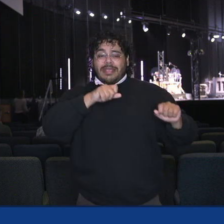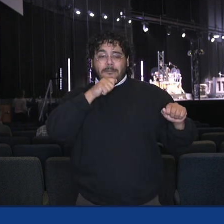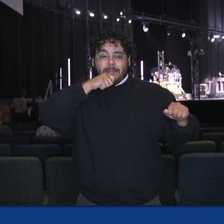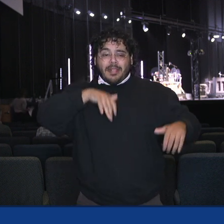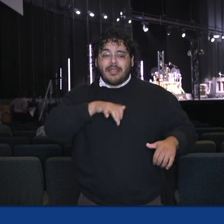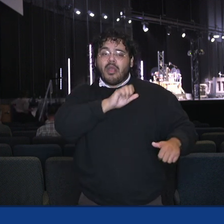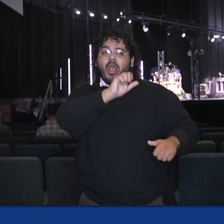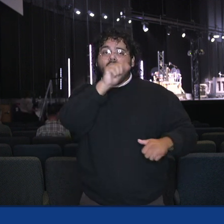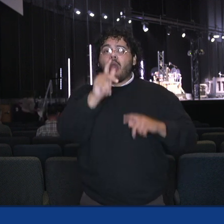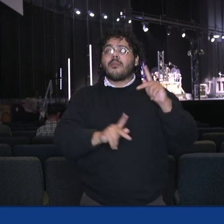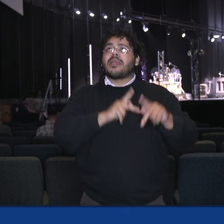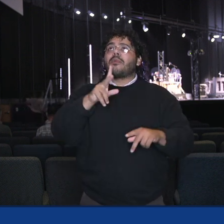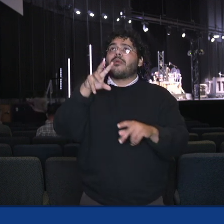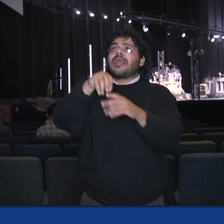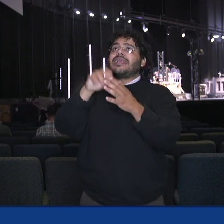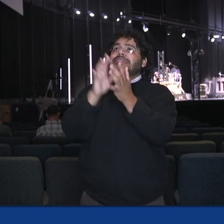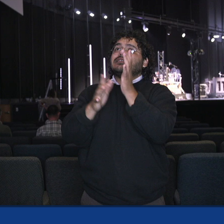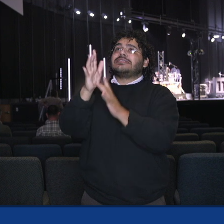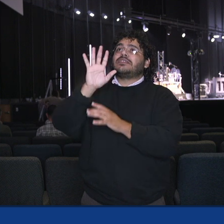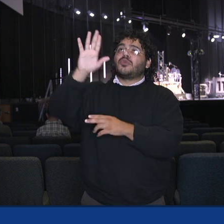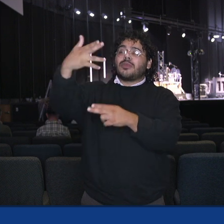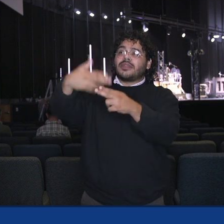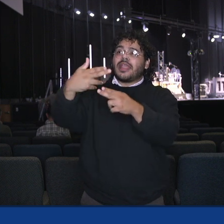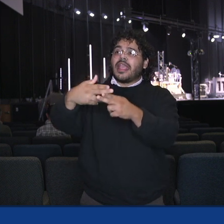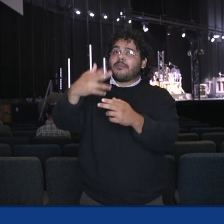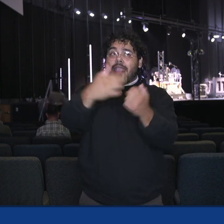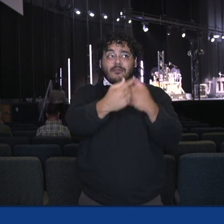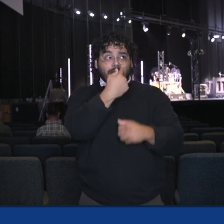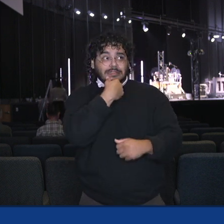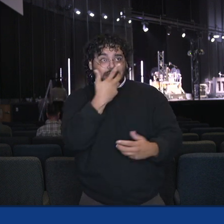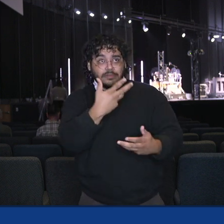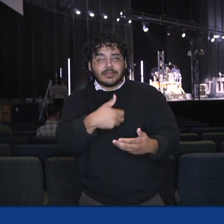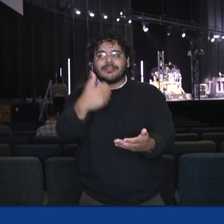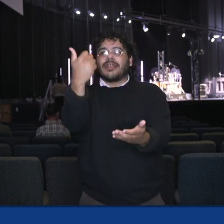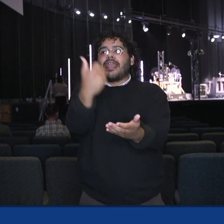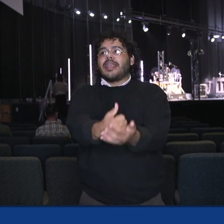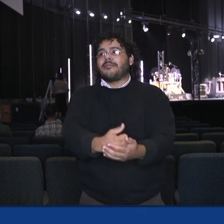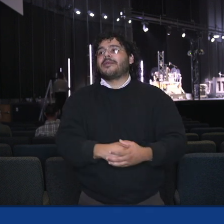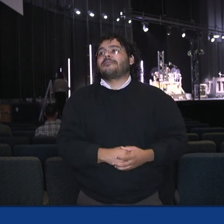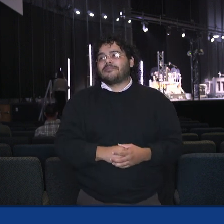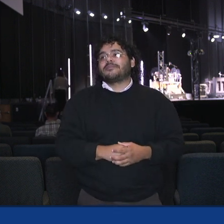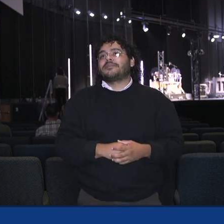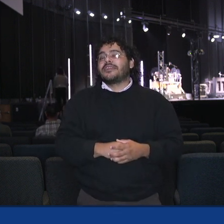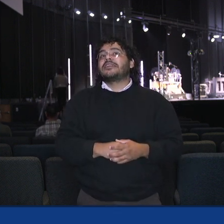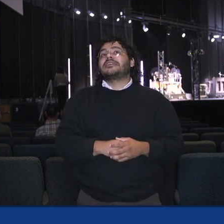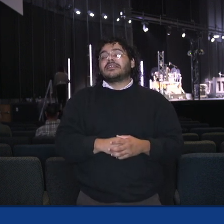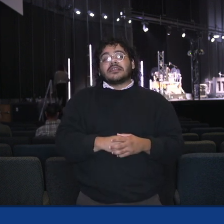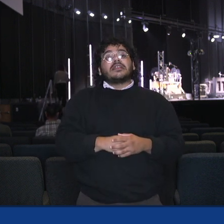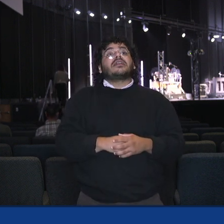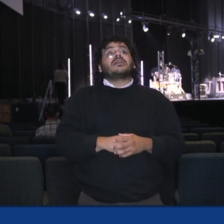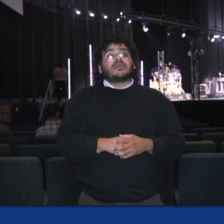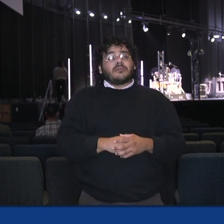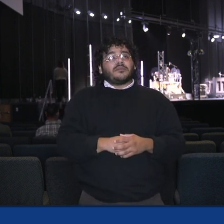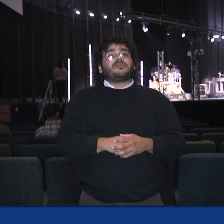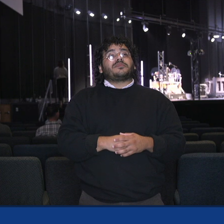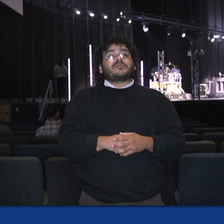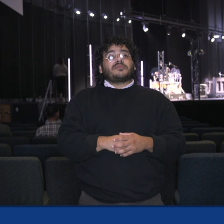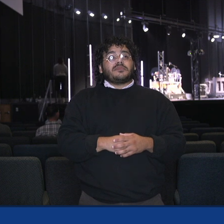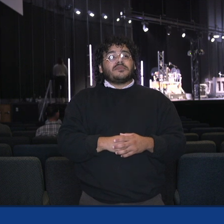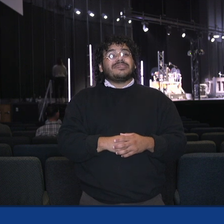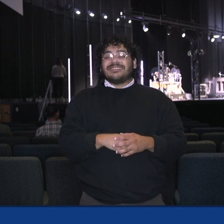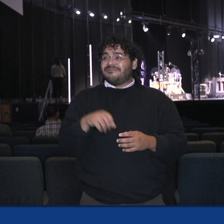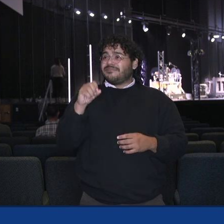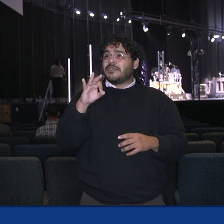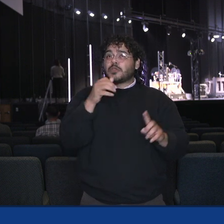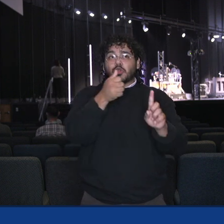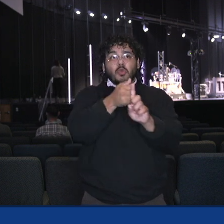In Jesus' name. And everyone says, amen. Amen. Now, again, if you might be